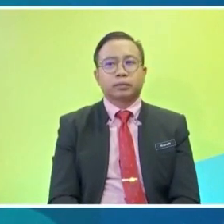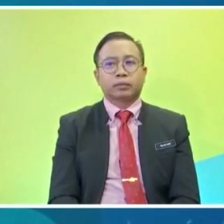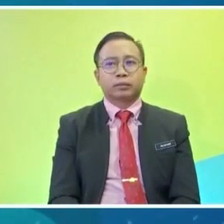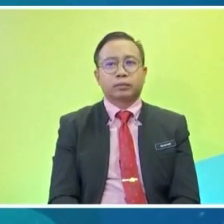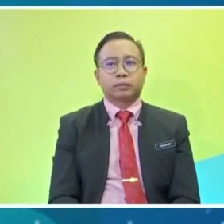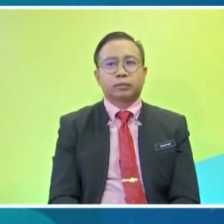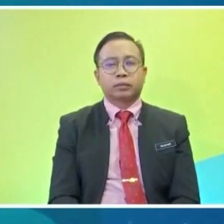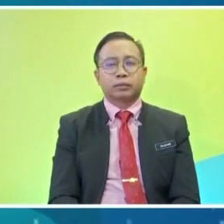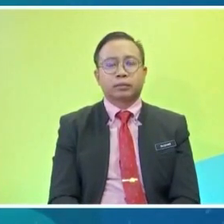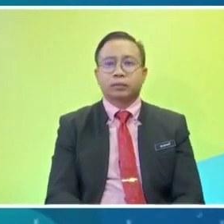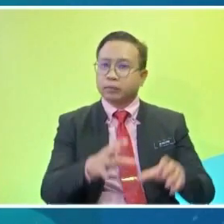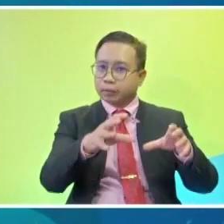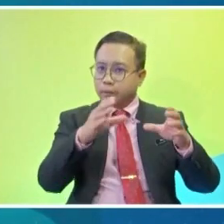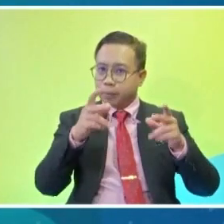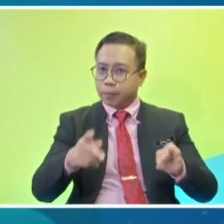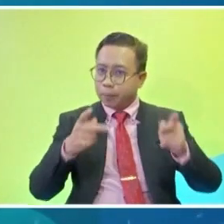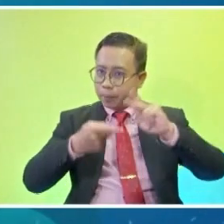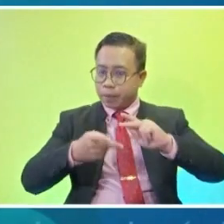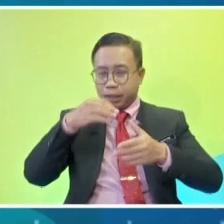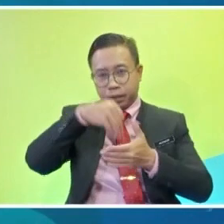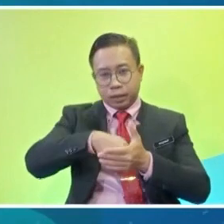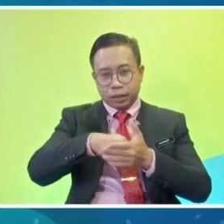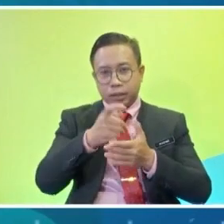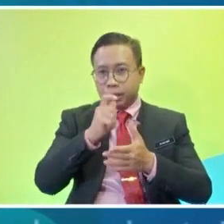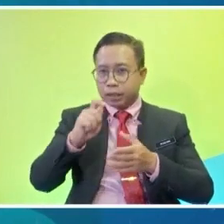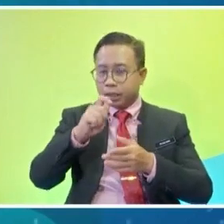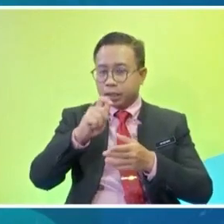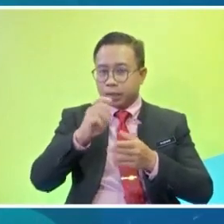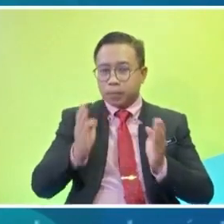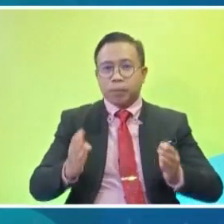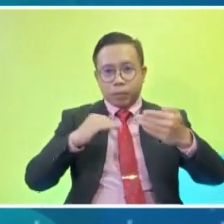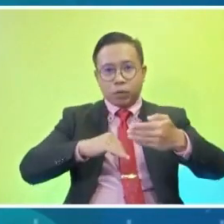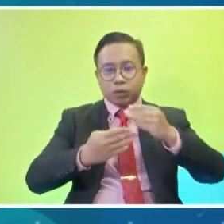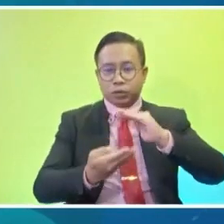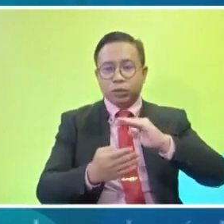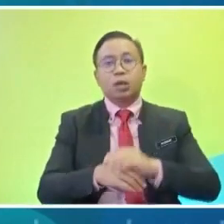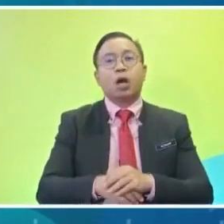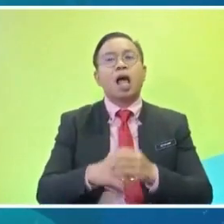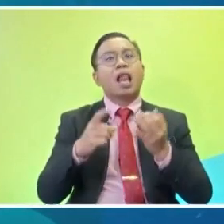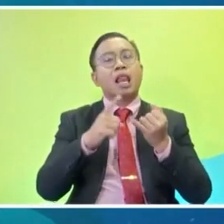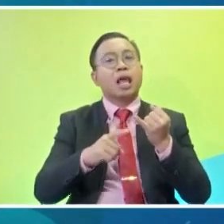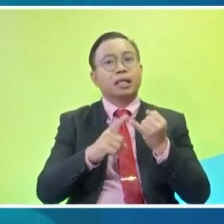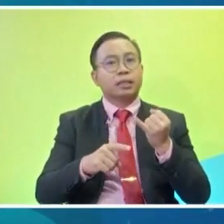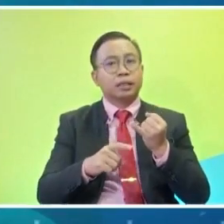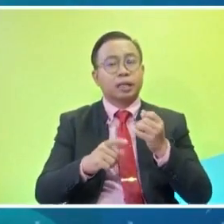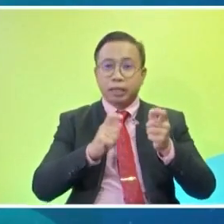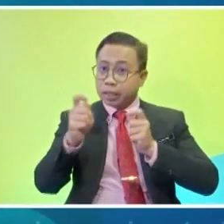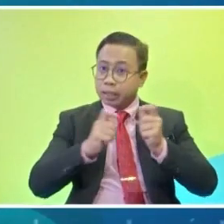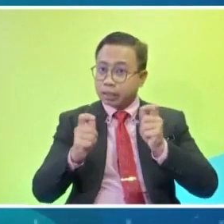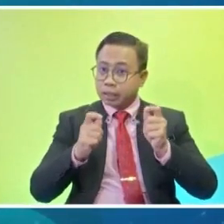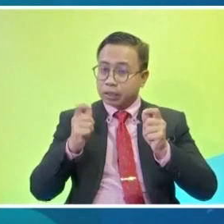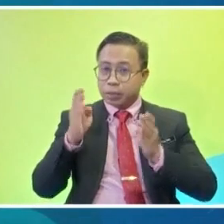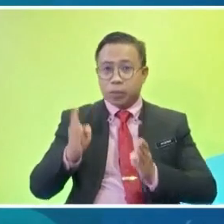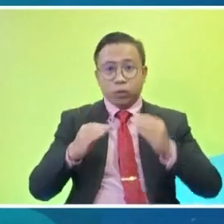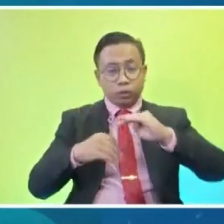Pack the pasta in boxes. Very good. And we have the last step here, which is to transport the boxes